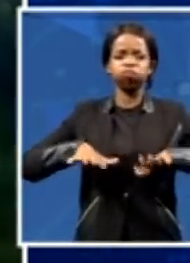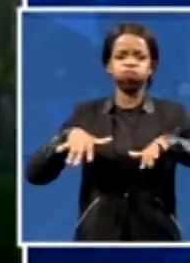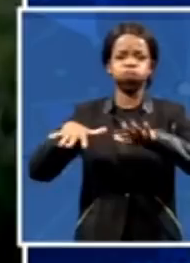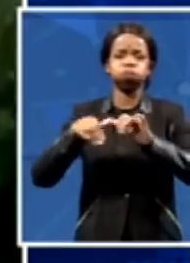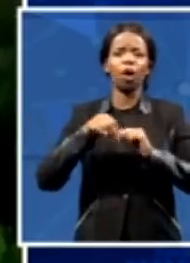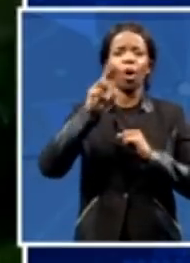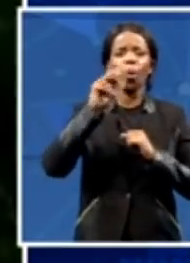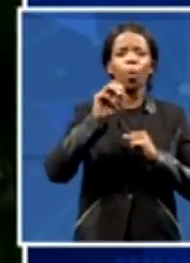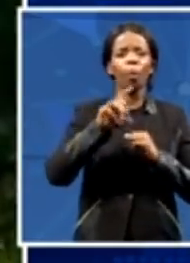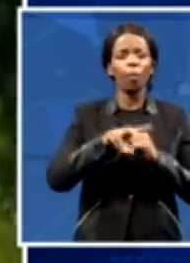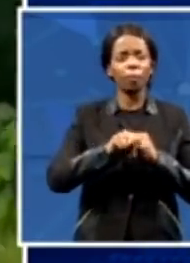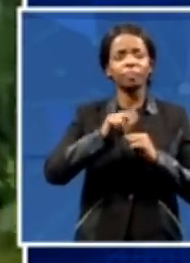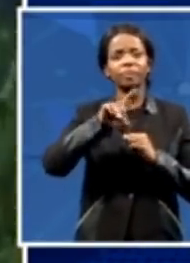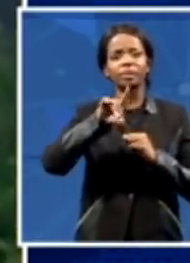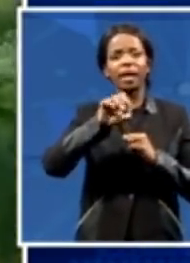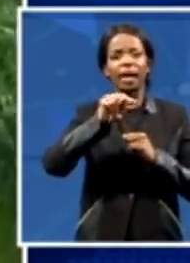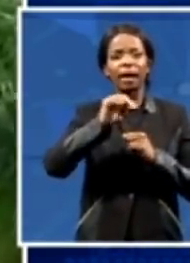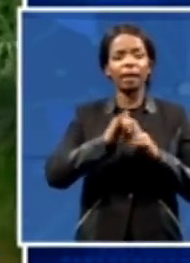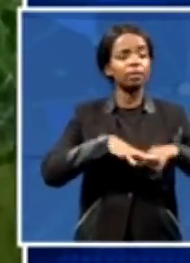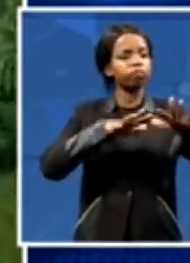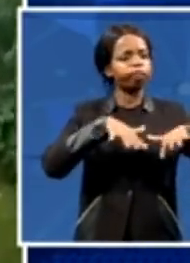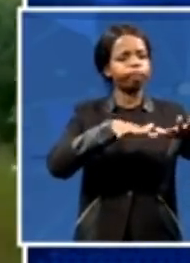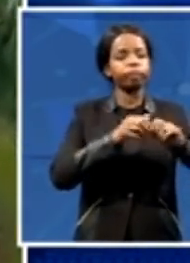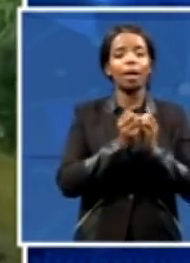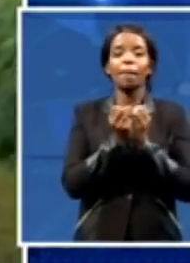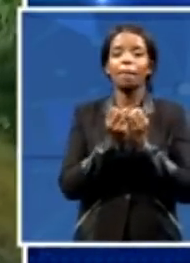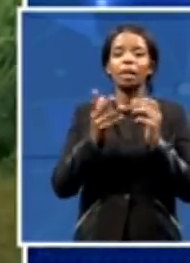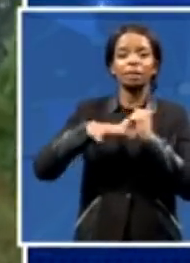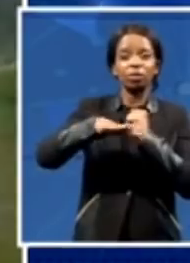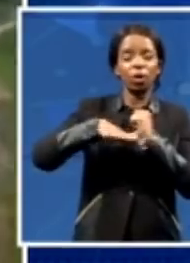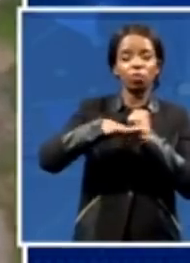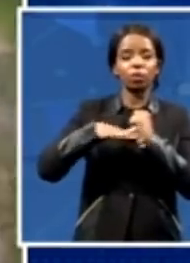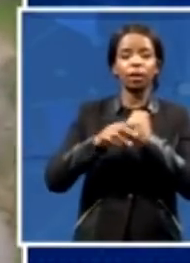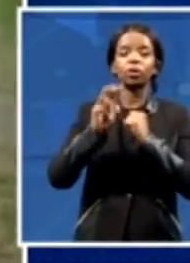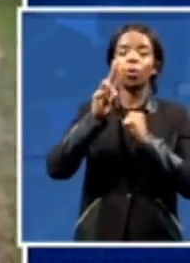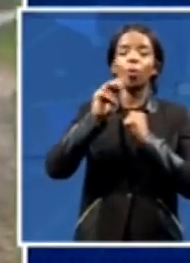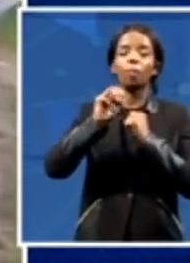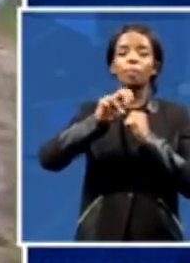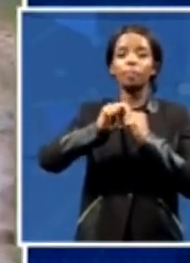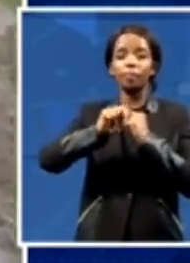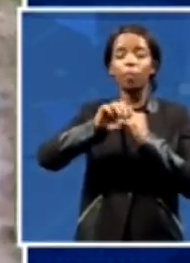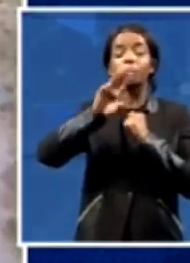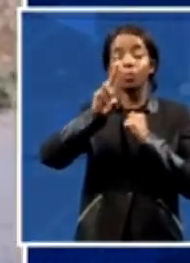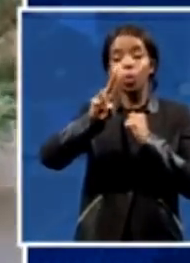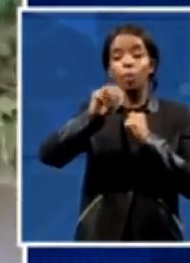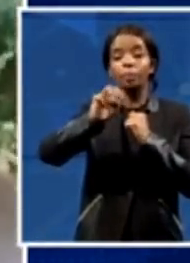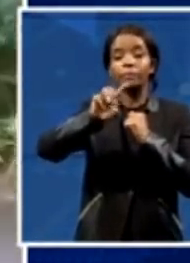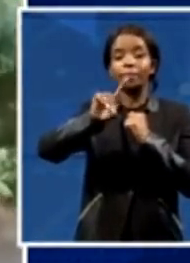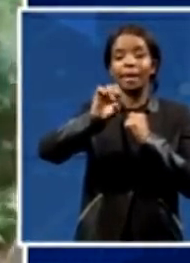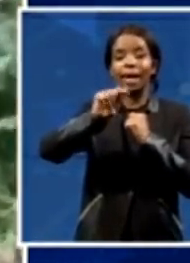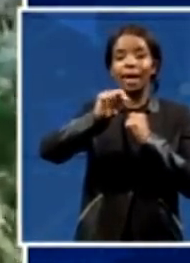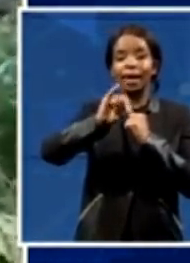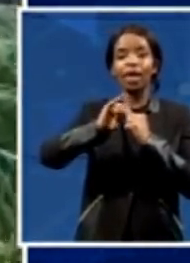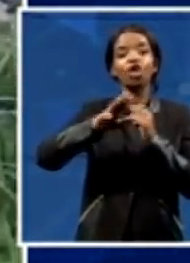are alongside Umgeni River banks. Those areas are surely being affected, and